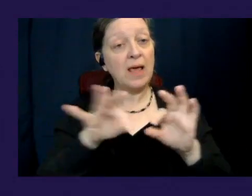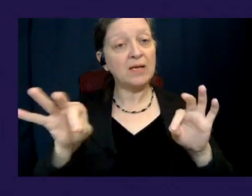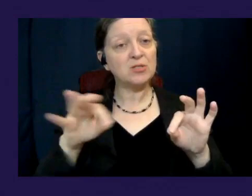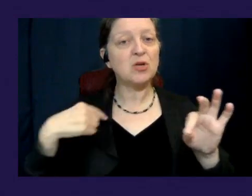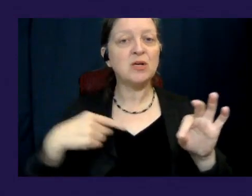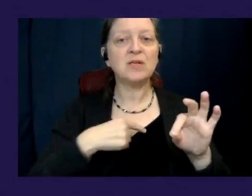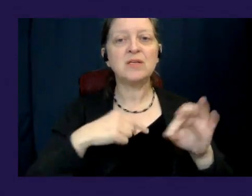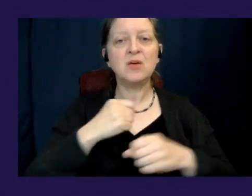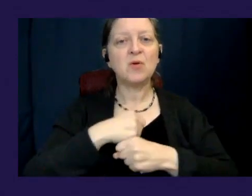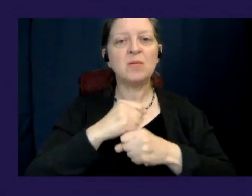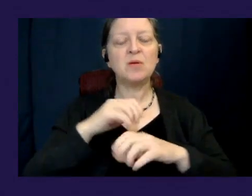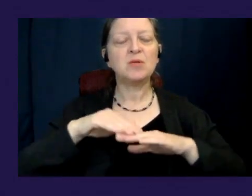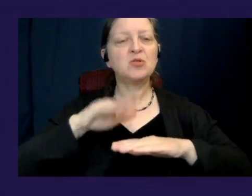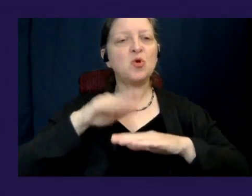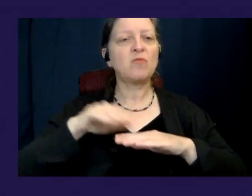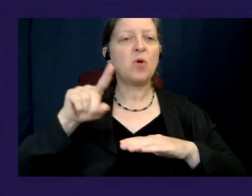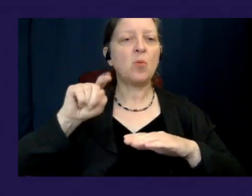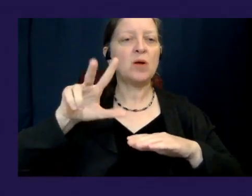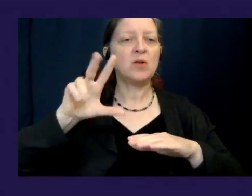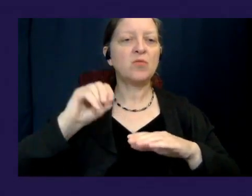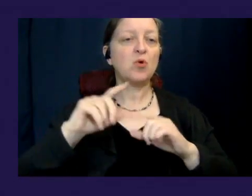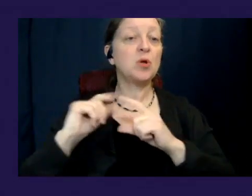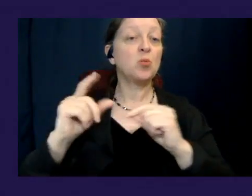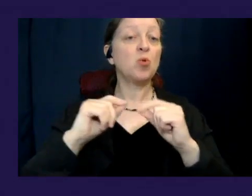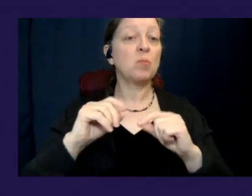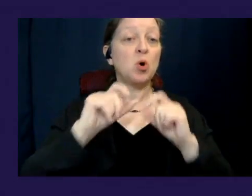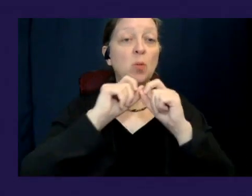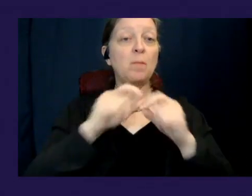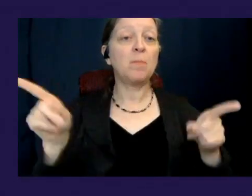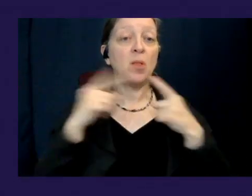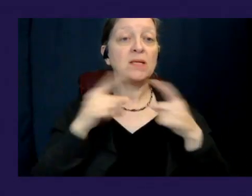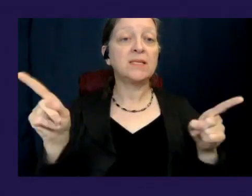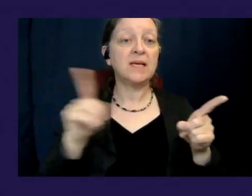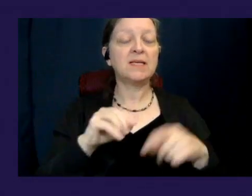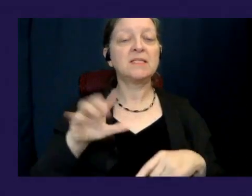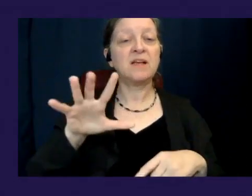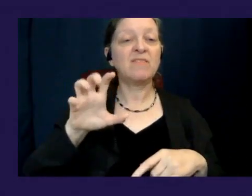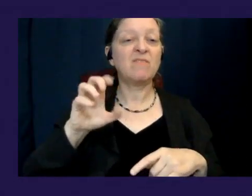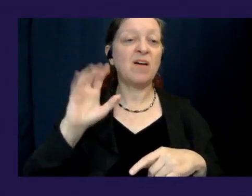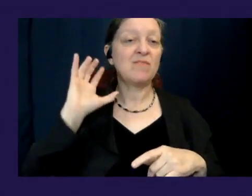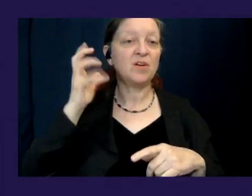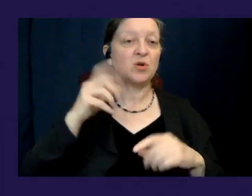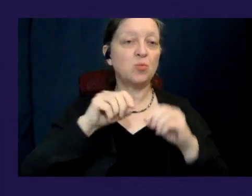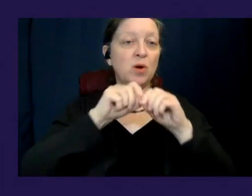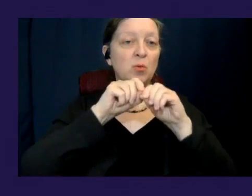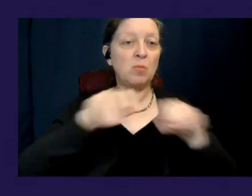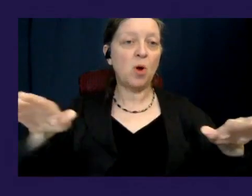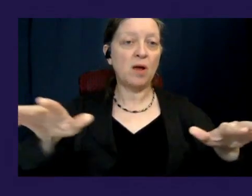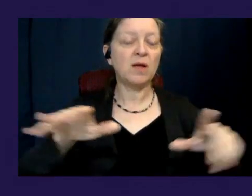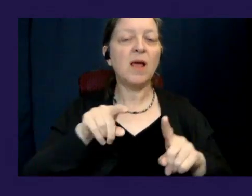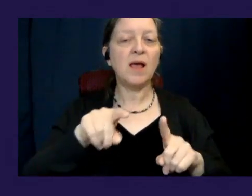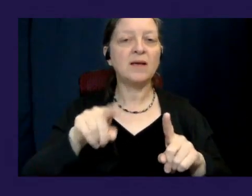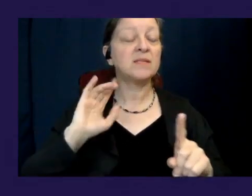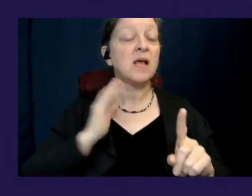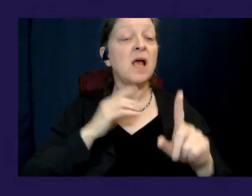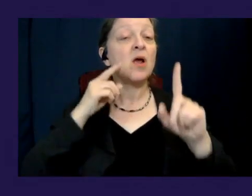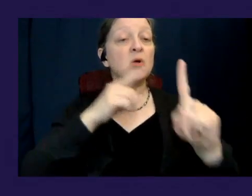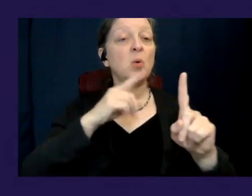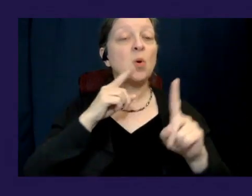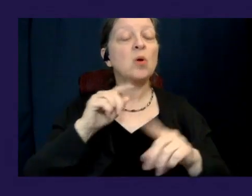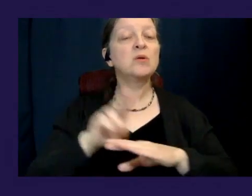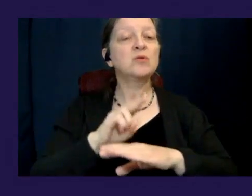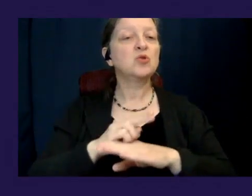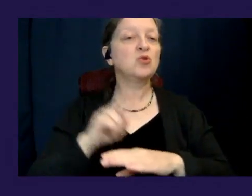and 500 radio broadcasts. All of this with the objective of using social listening to promote resilient and better